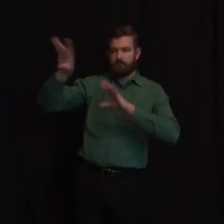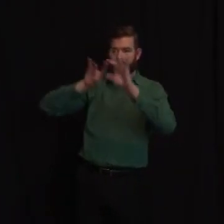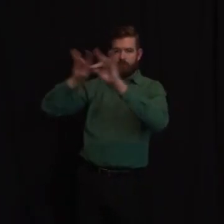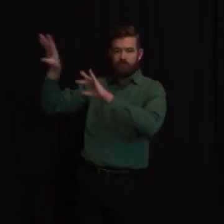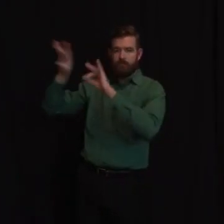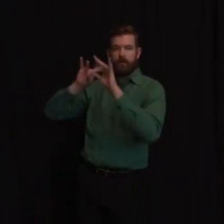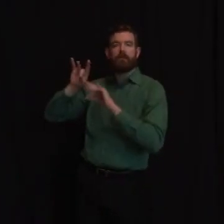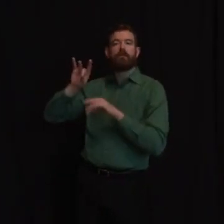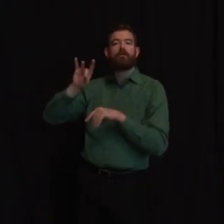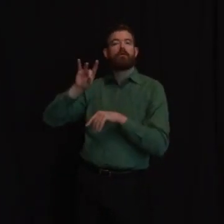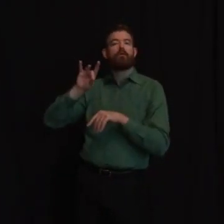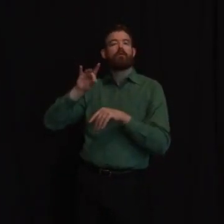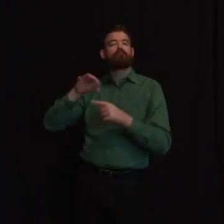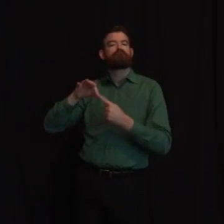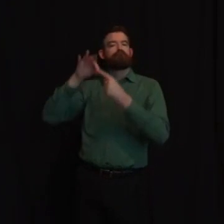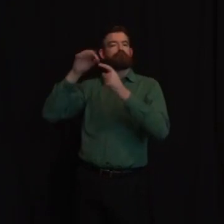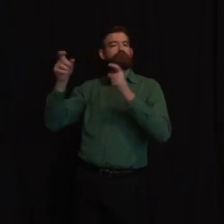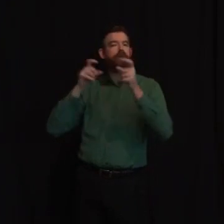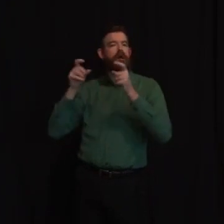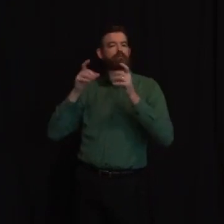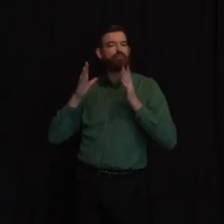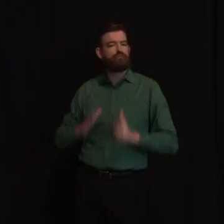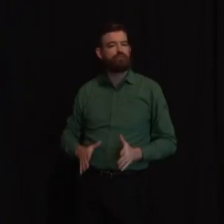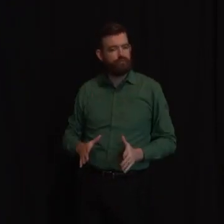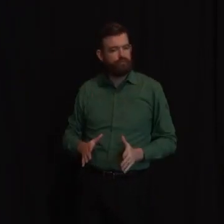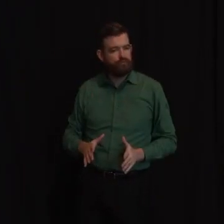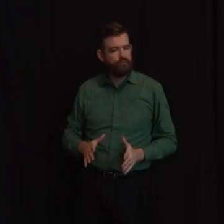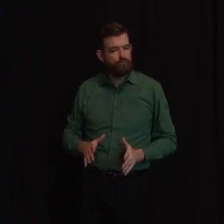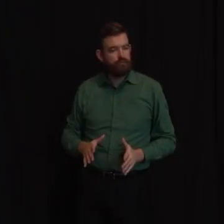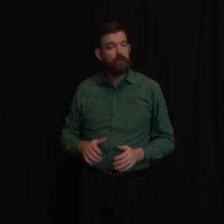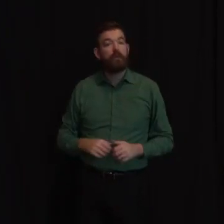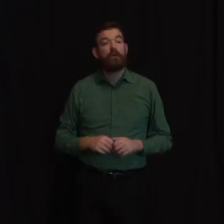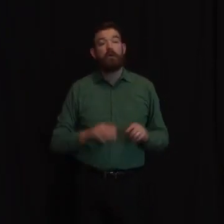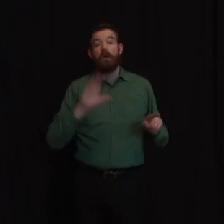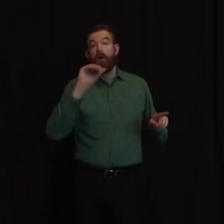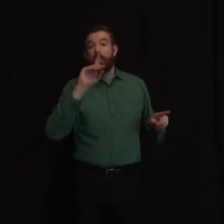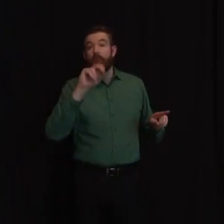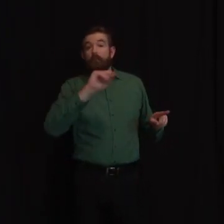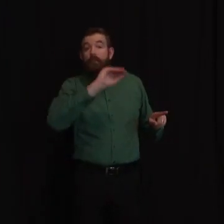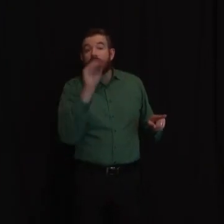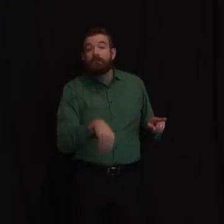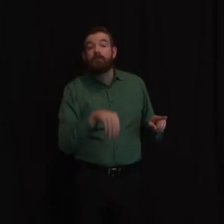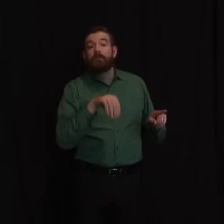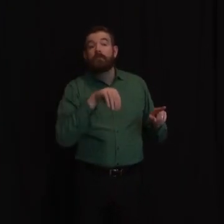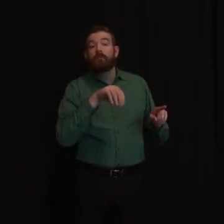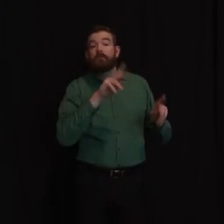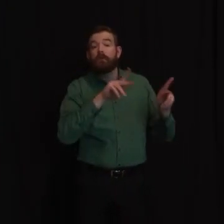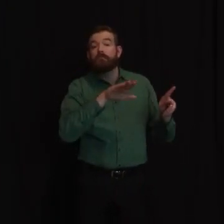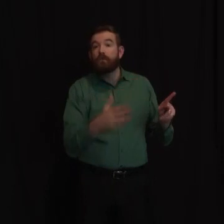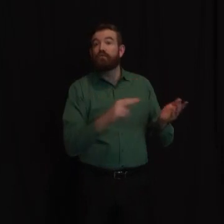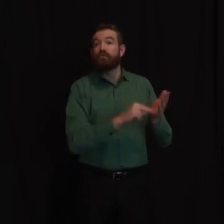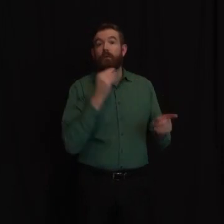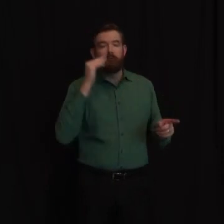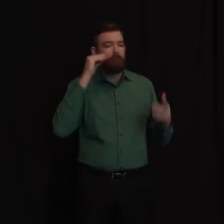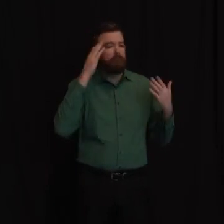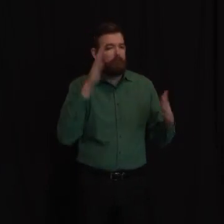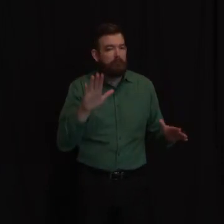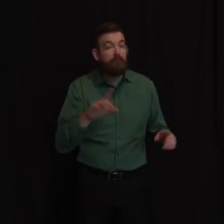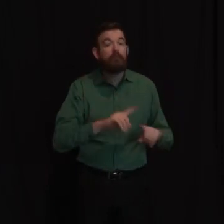On Camden, I don't have the exact percentage. I can tell you overall, in New Jersey, 40% of our